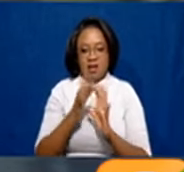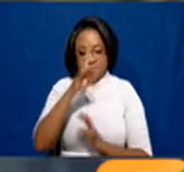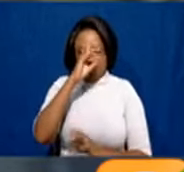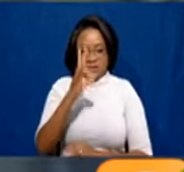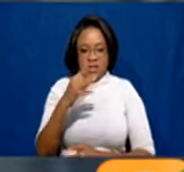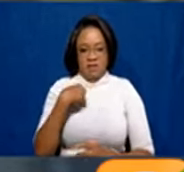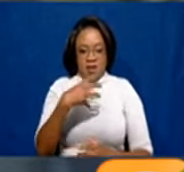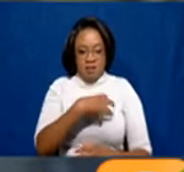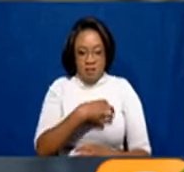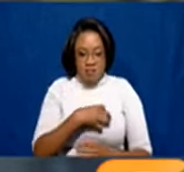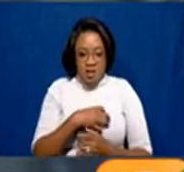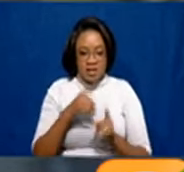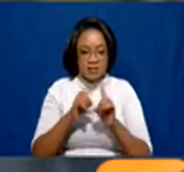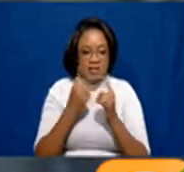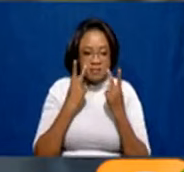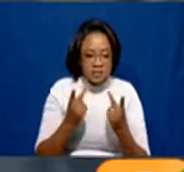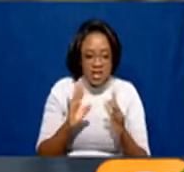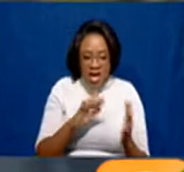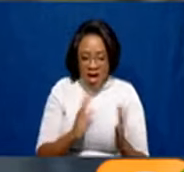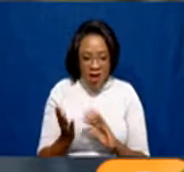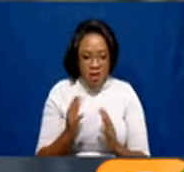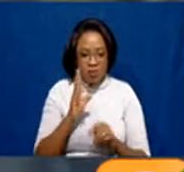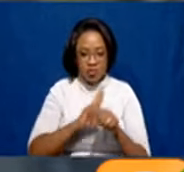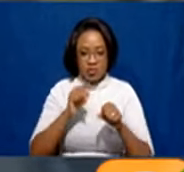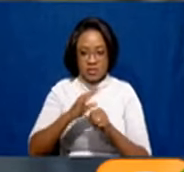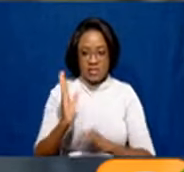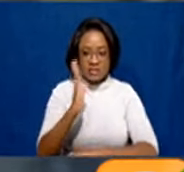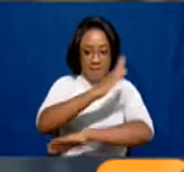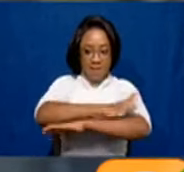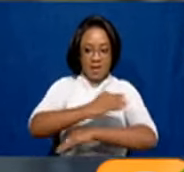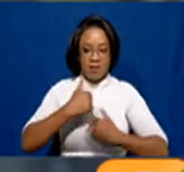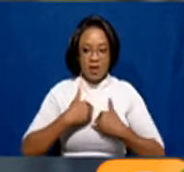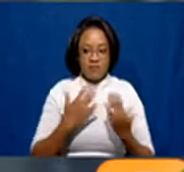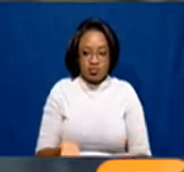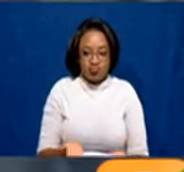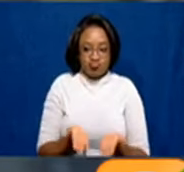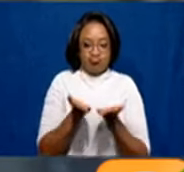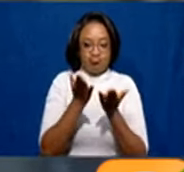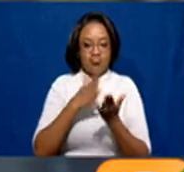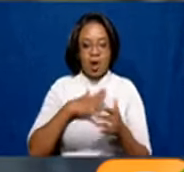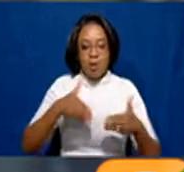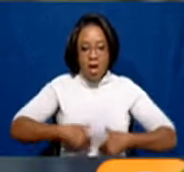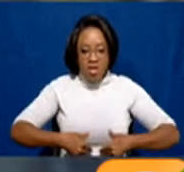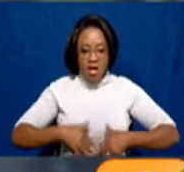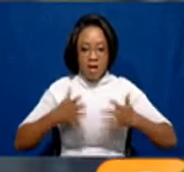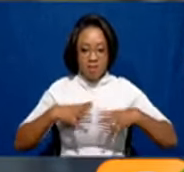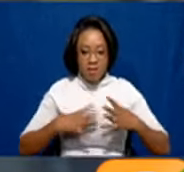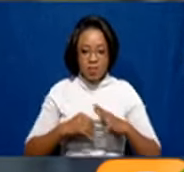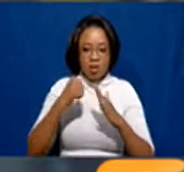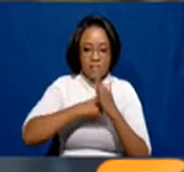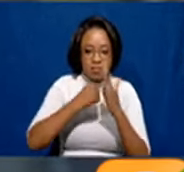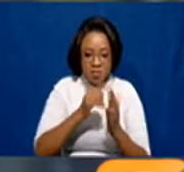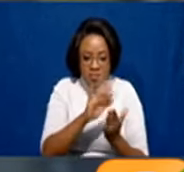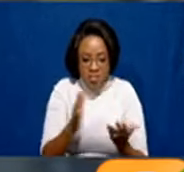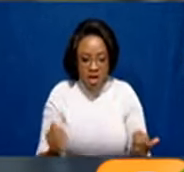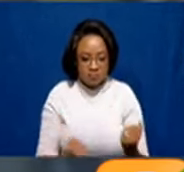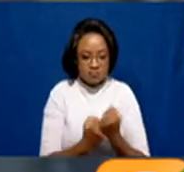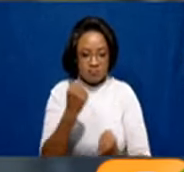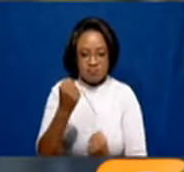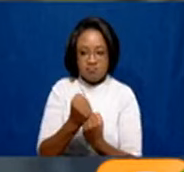heart. Okay. And to see how I can use the platform that I have to elevate our young people, amplify, accelerate their efforts. Okay.